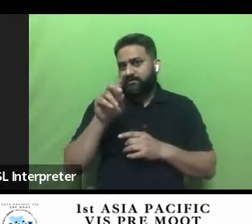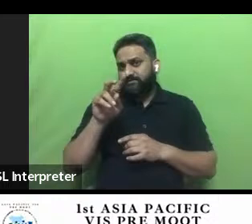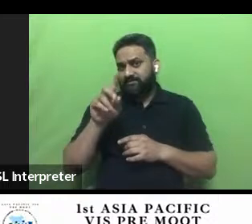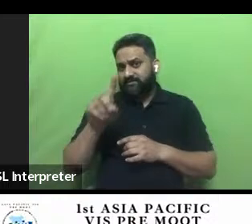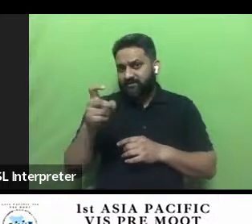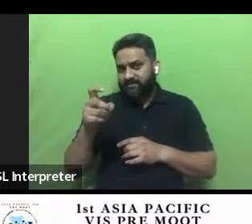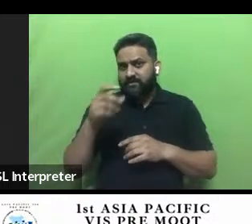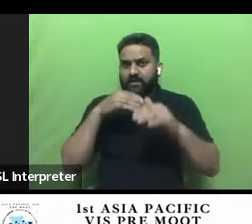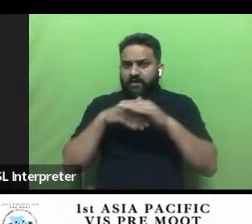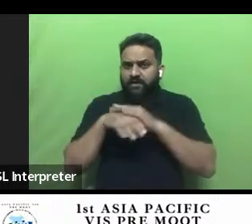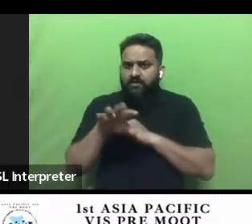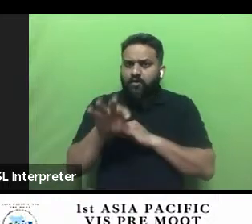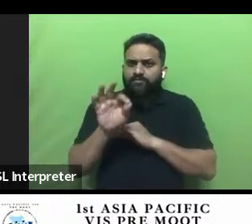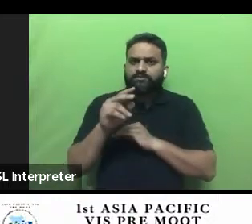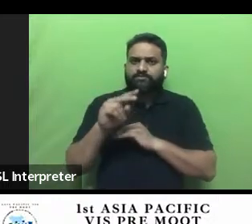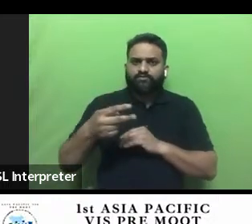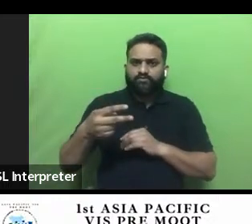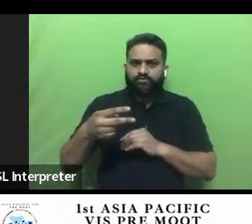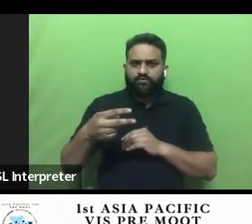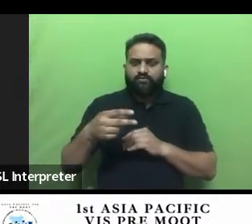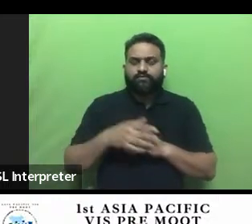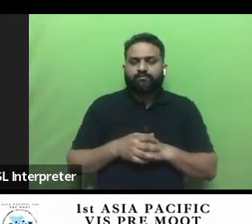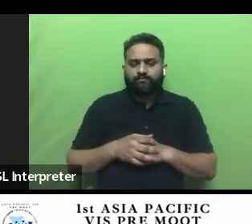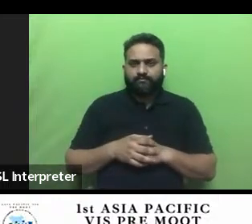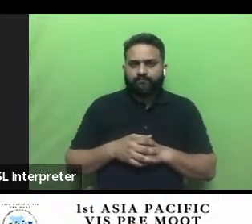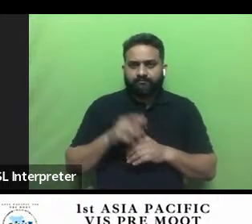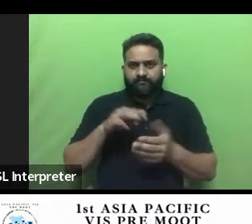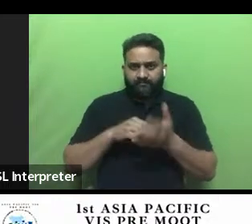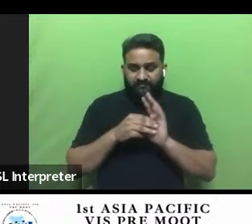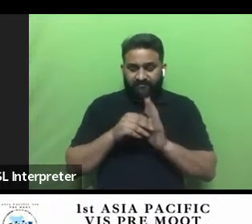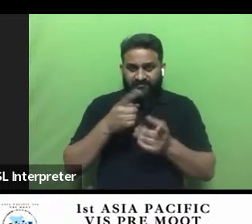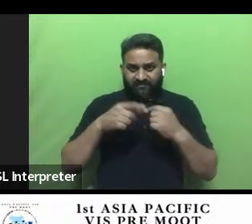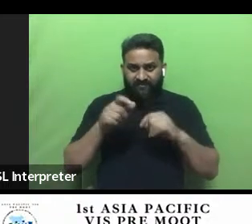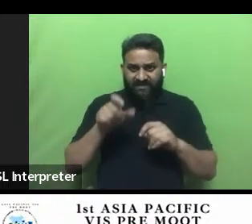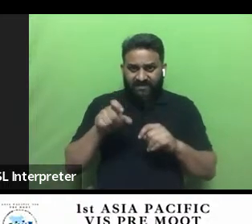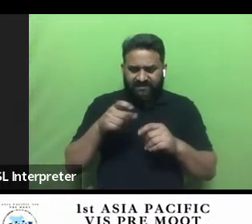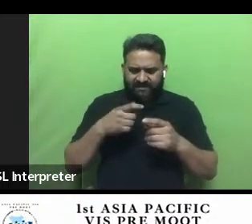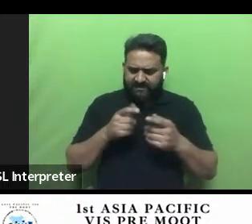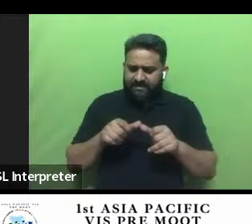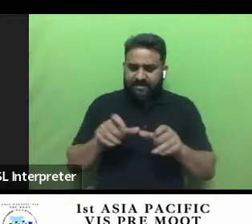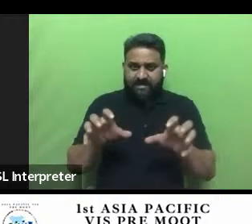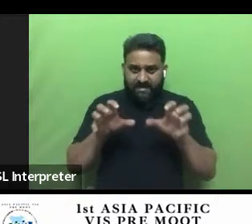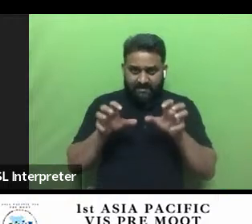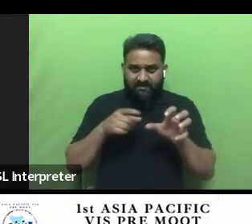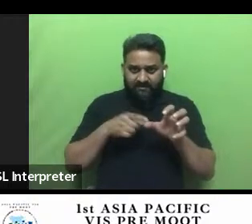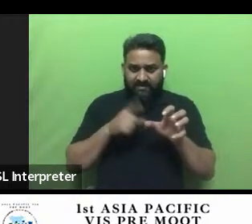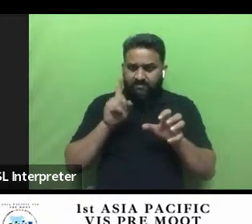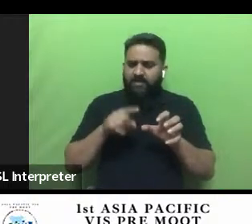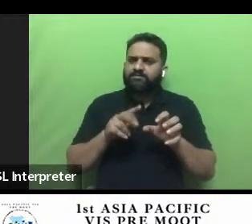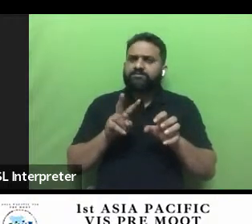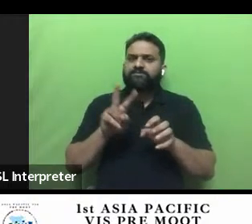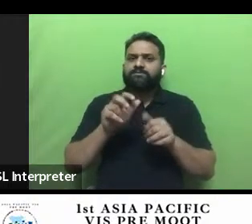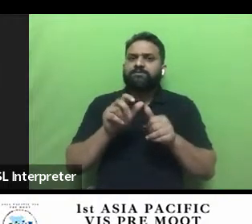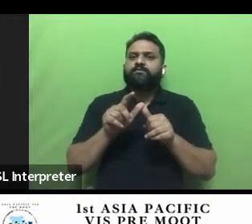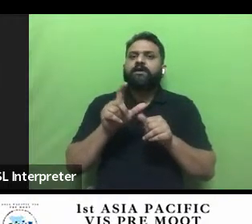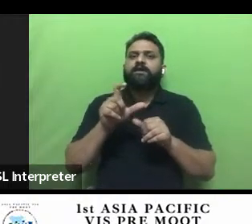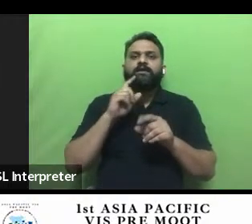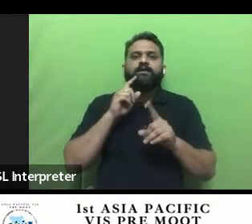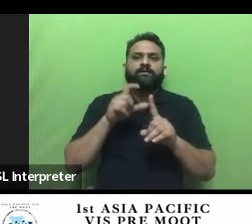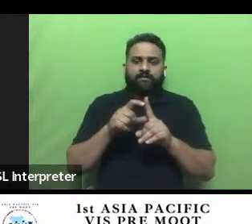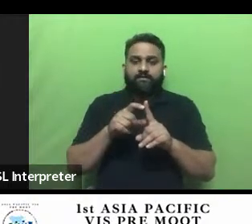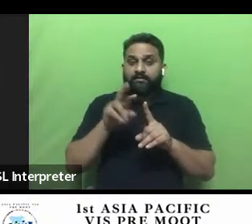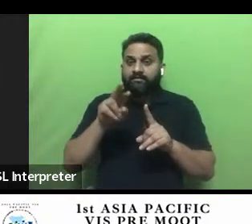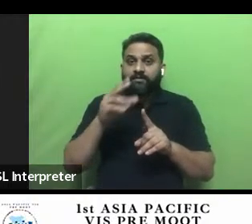Therefore, all the laws of Mediterranean require an agreement to be validly concluded only if there existed